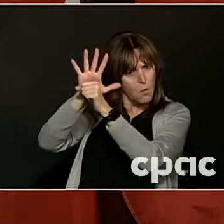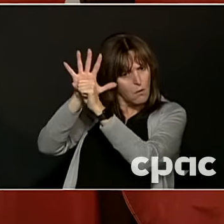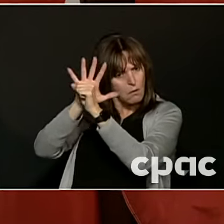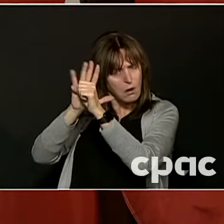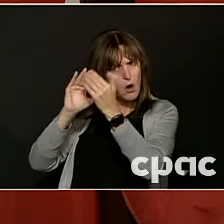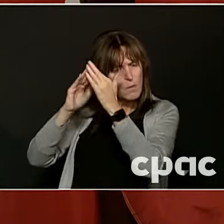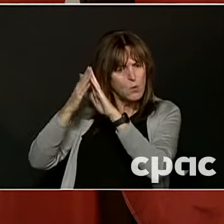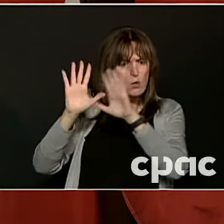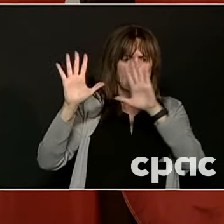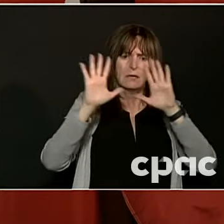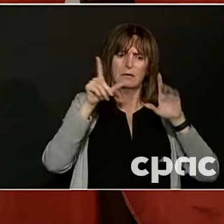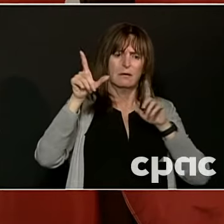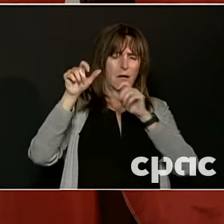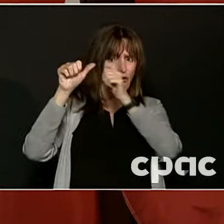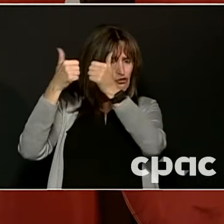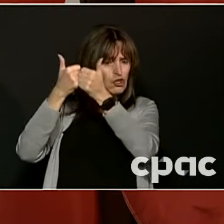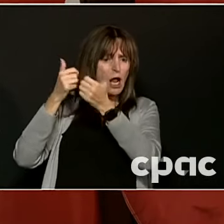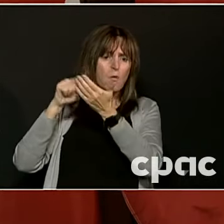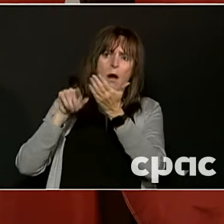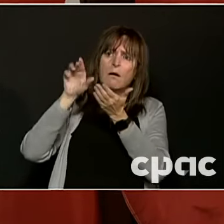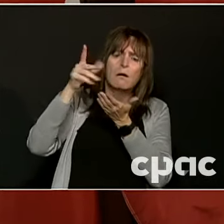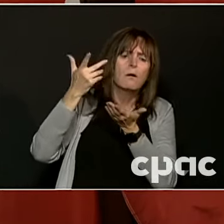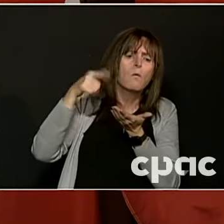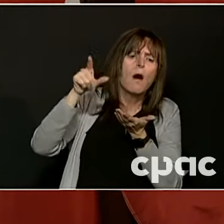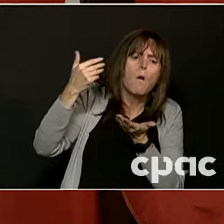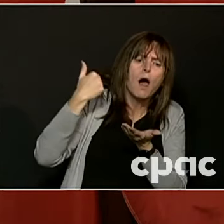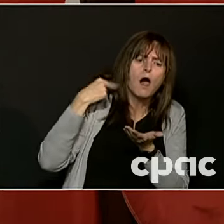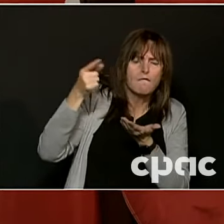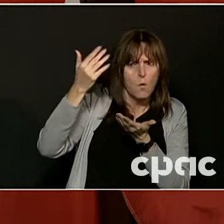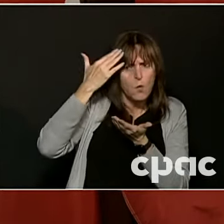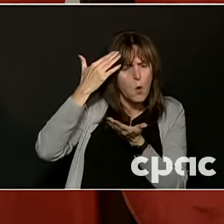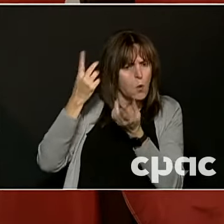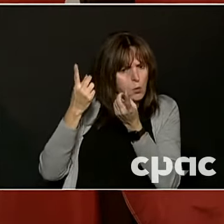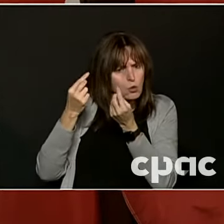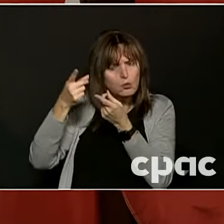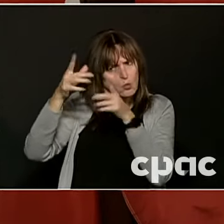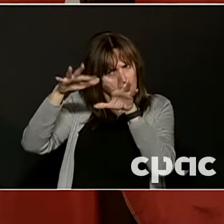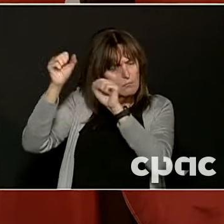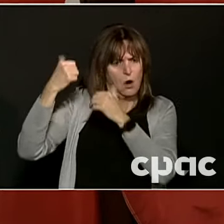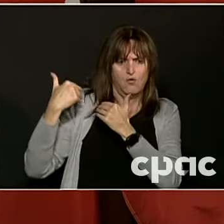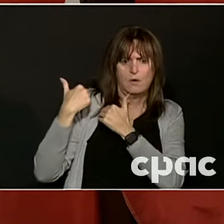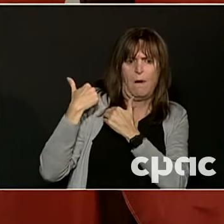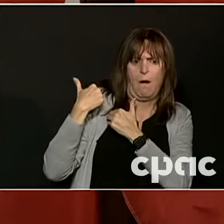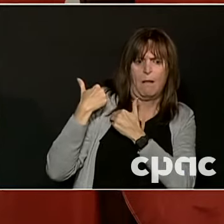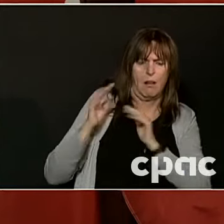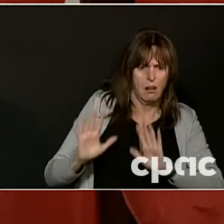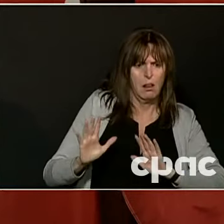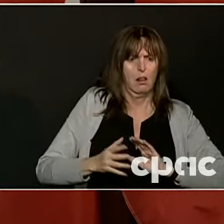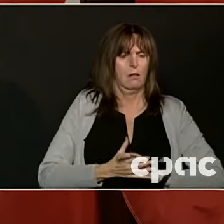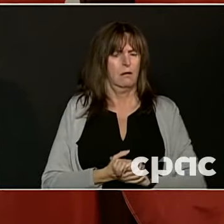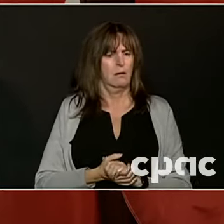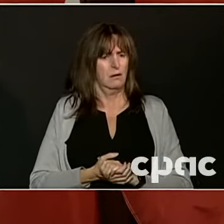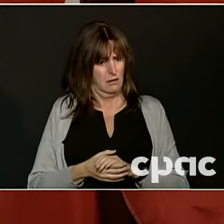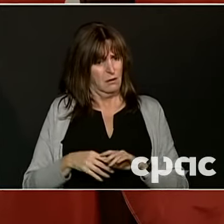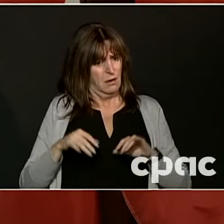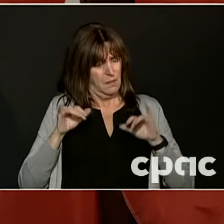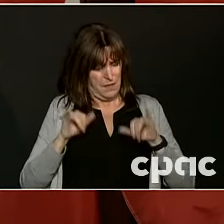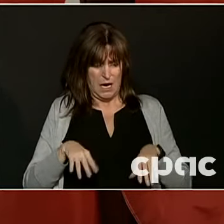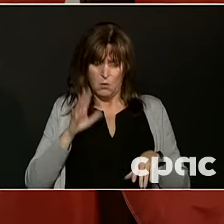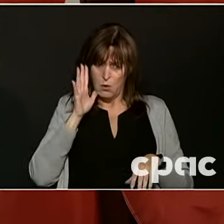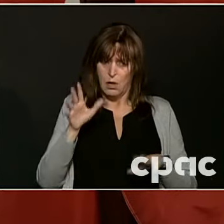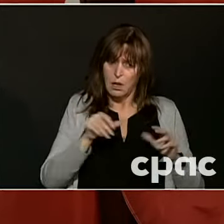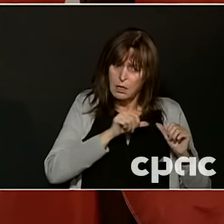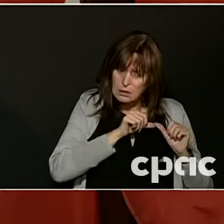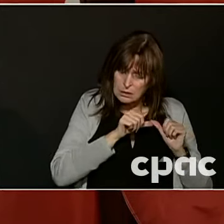jurisdictions. So there was input, and there's different things at different times, and input have and will continue as we go forward. Follow